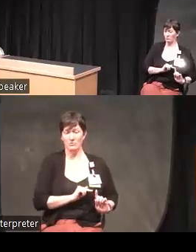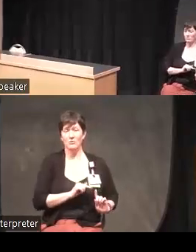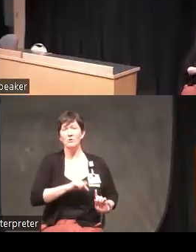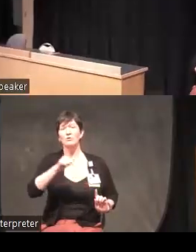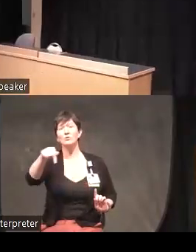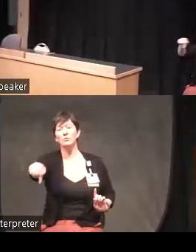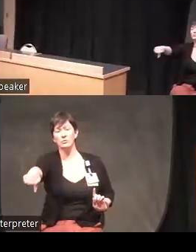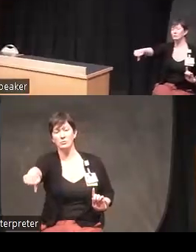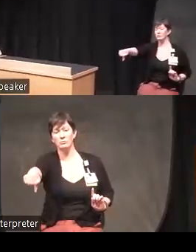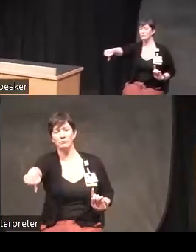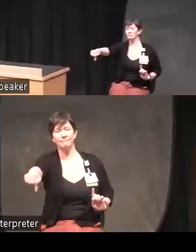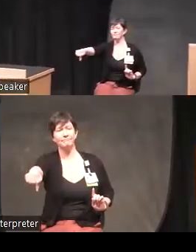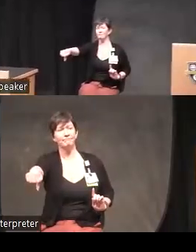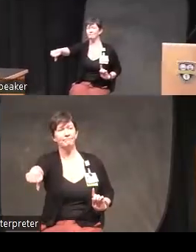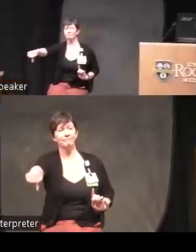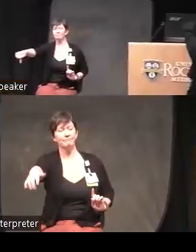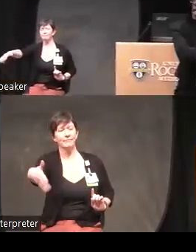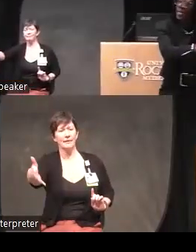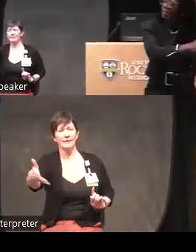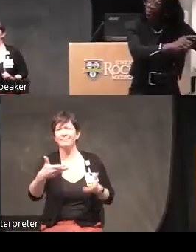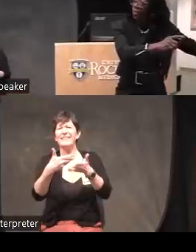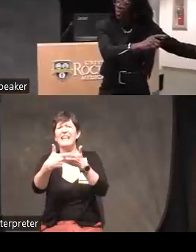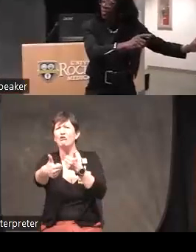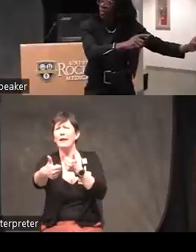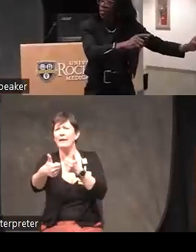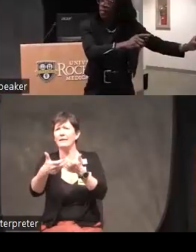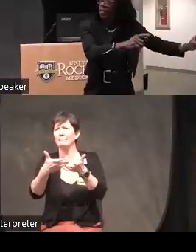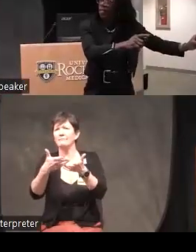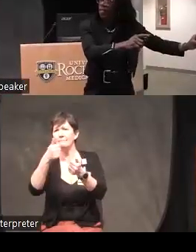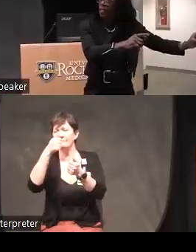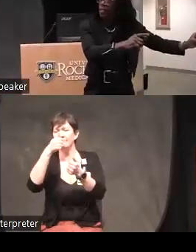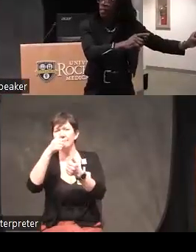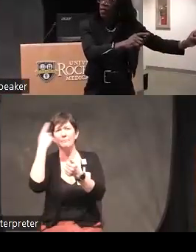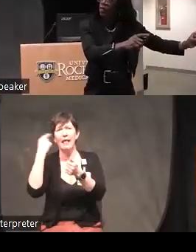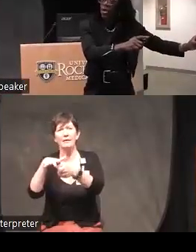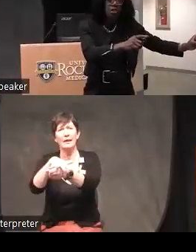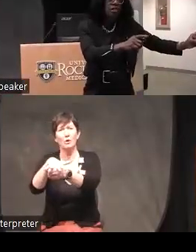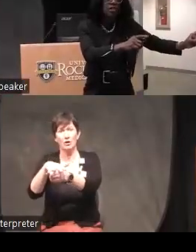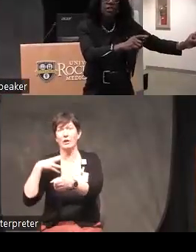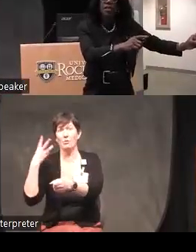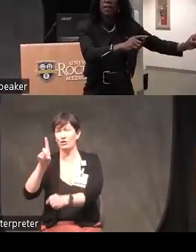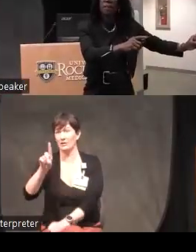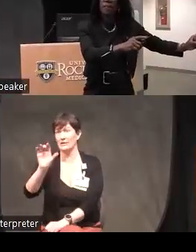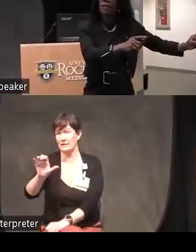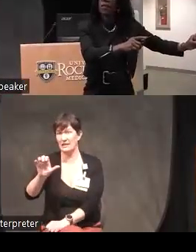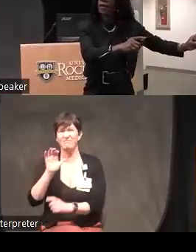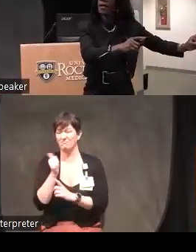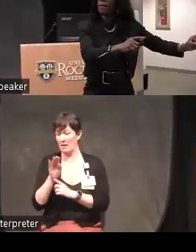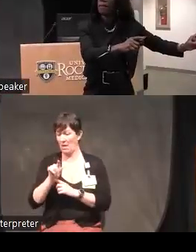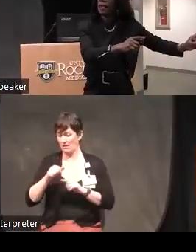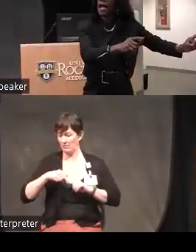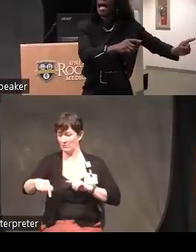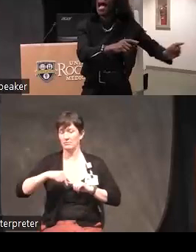from the segregated Black neighborhood in Washington, D.C.,